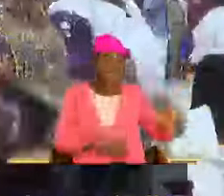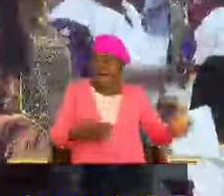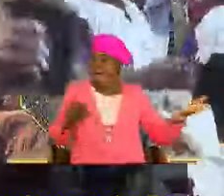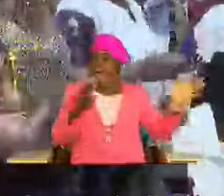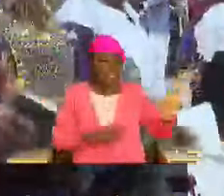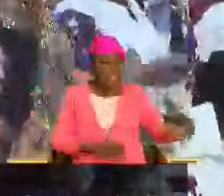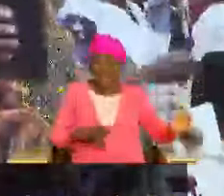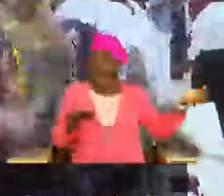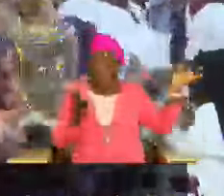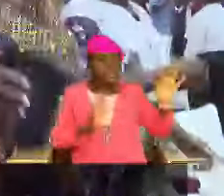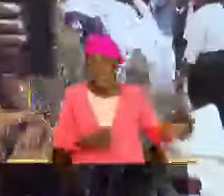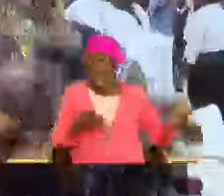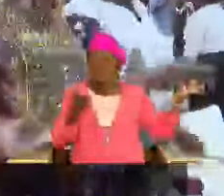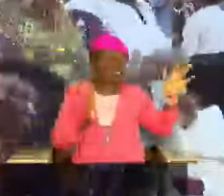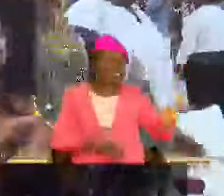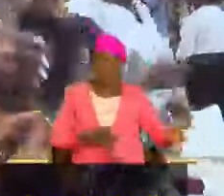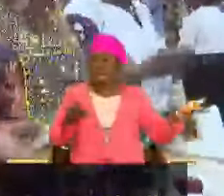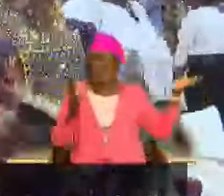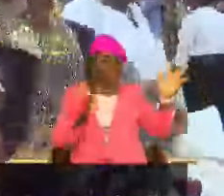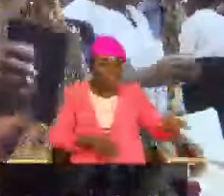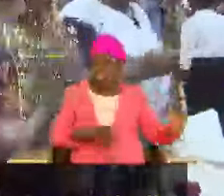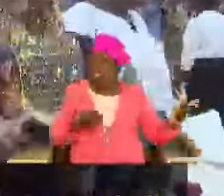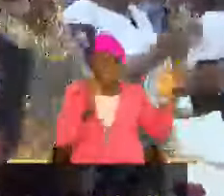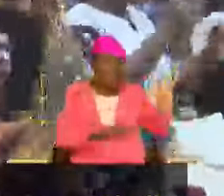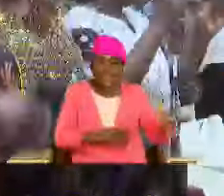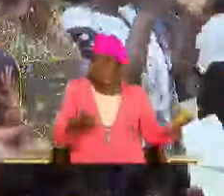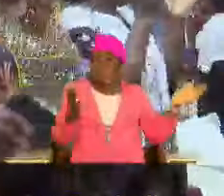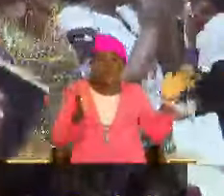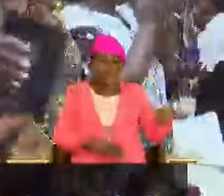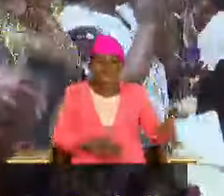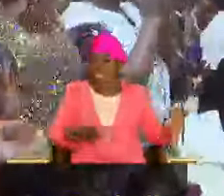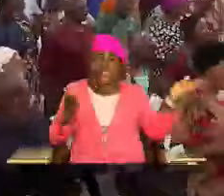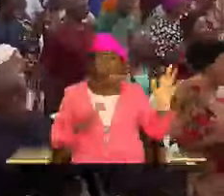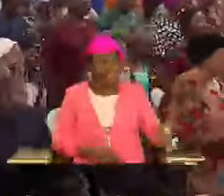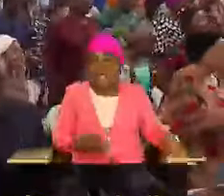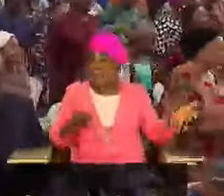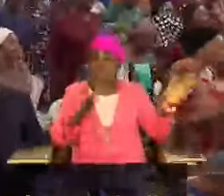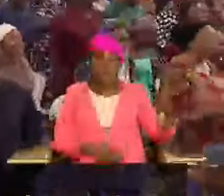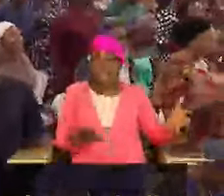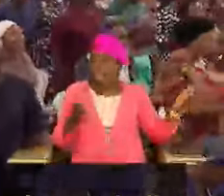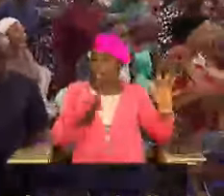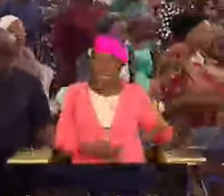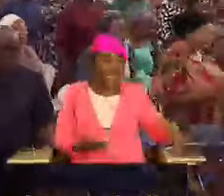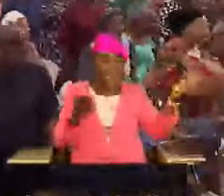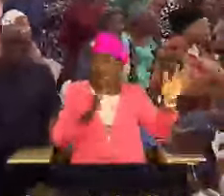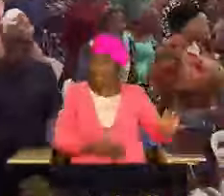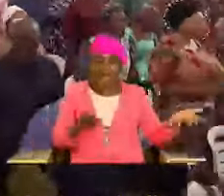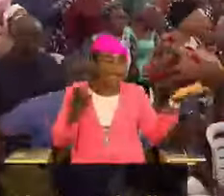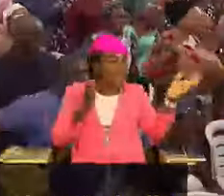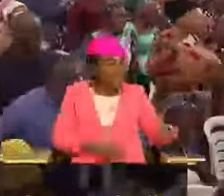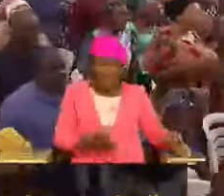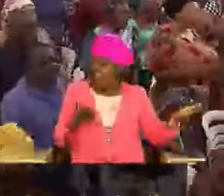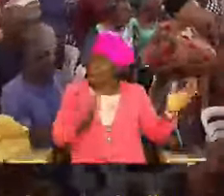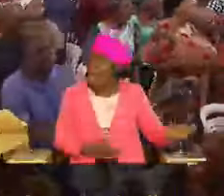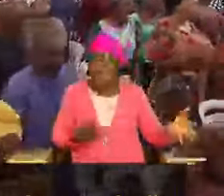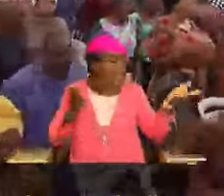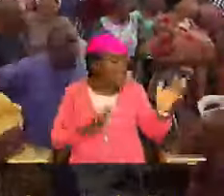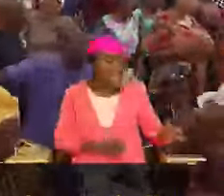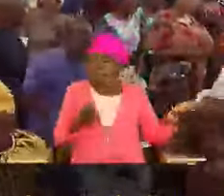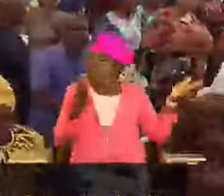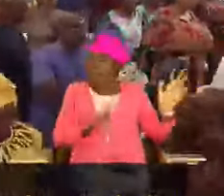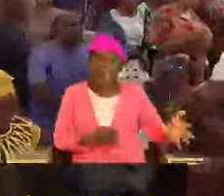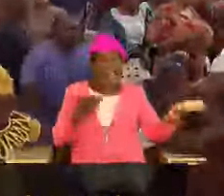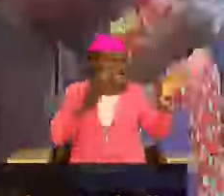by fire die by fire die by fire die